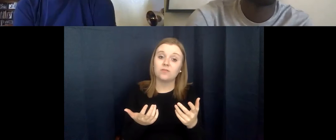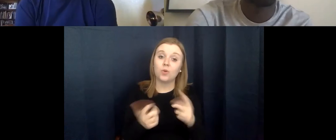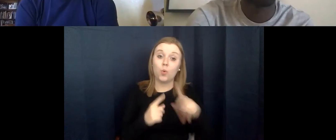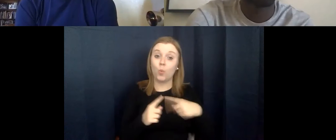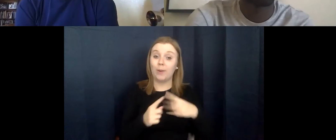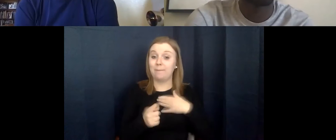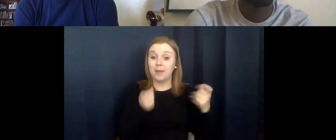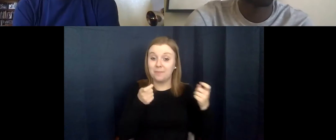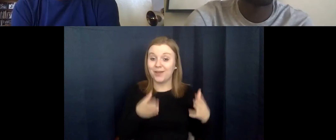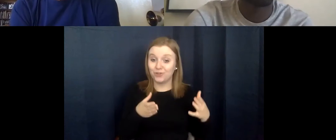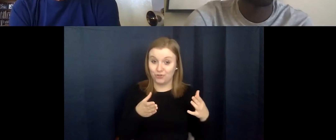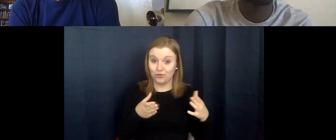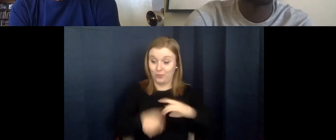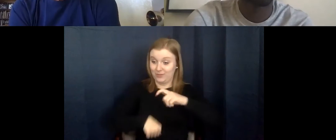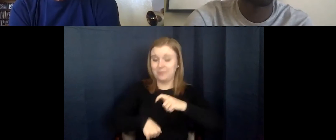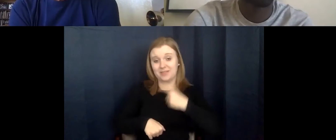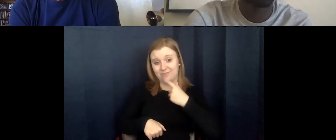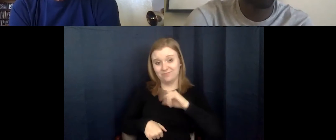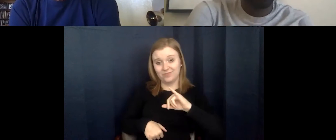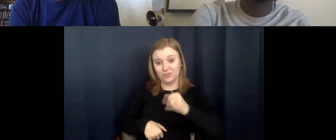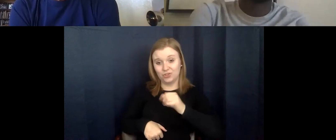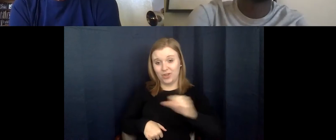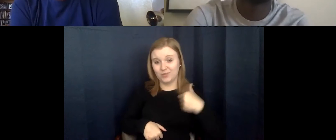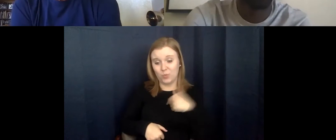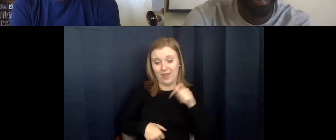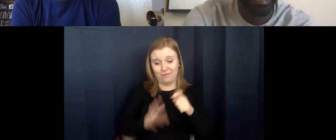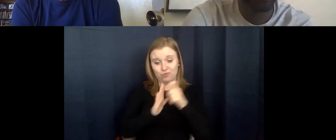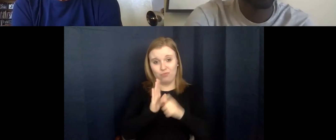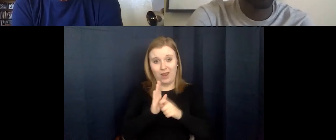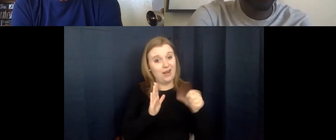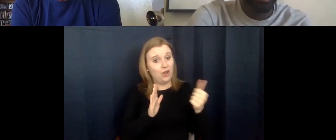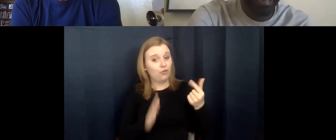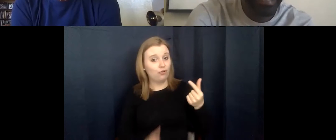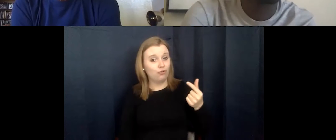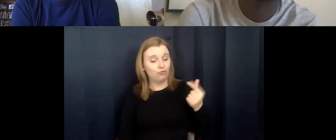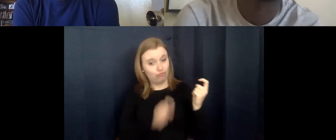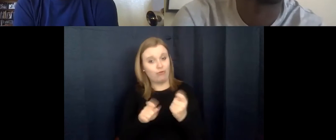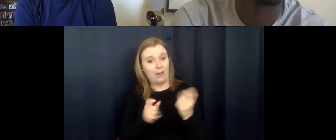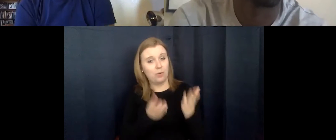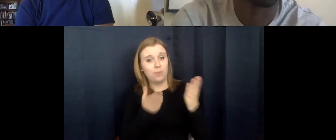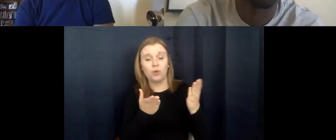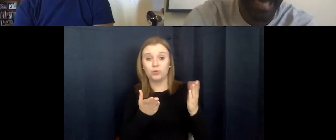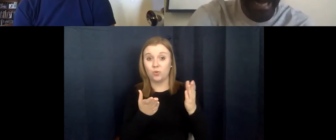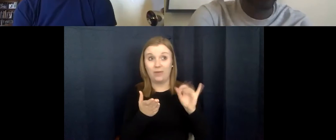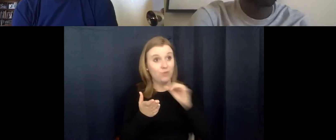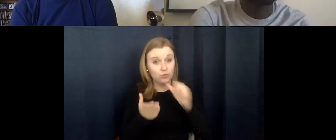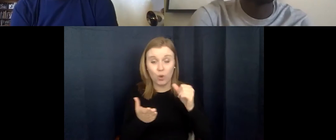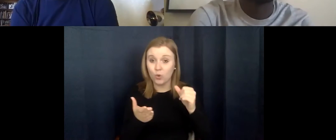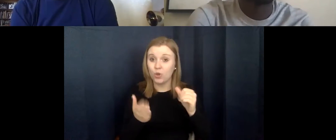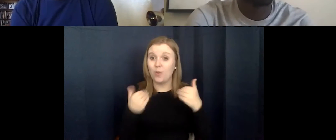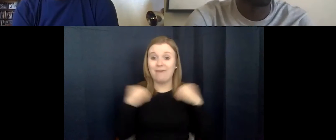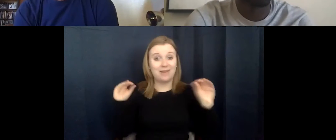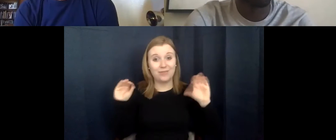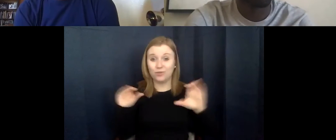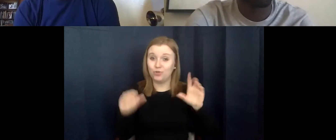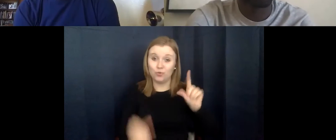like, Jess, we have to write another grant proposal. You're not going to have anything to do in 2022. You know, and like, do you have any ideas? And